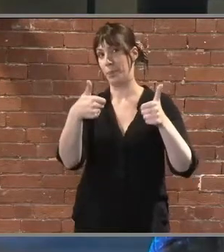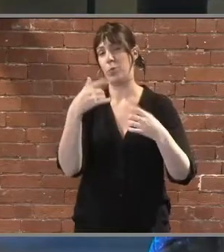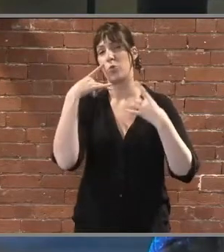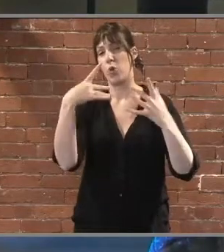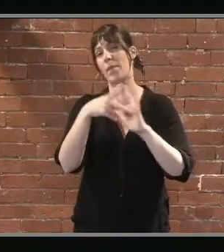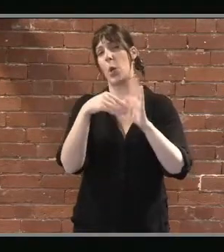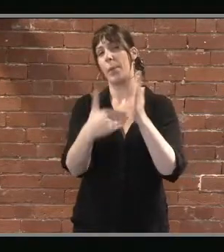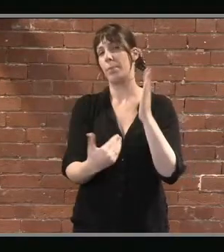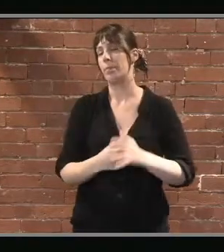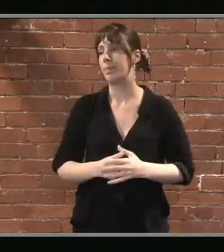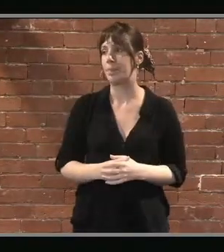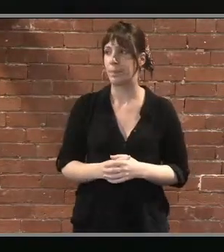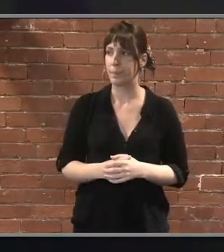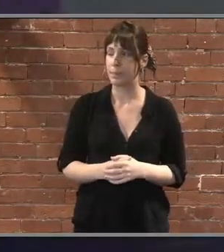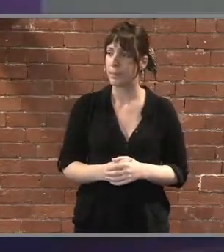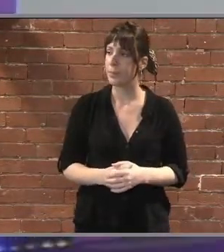video now.